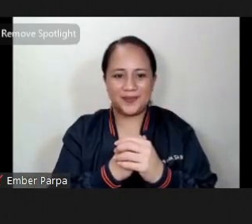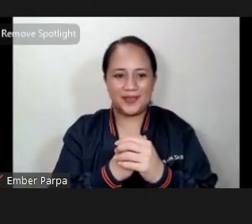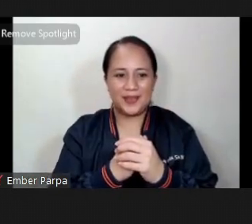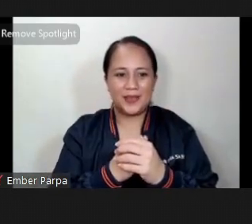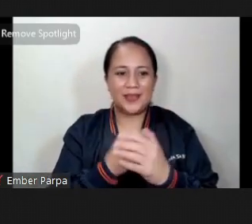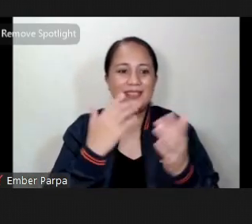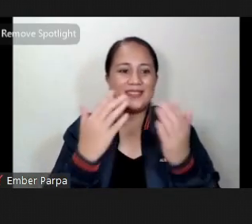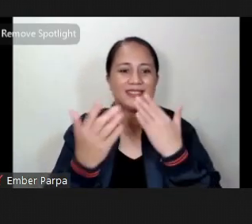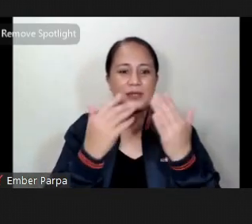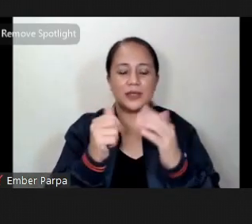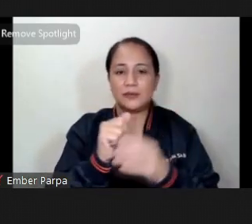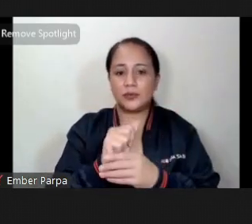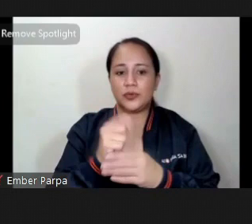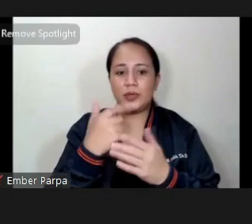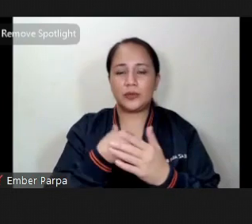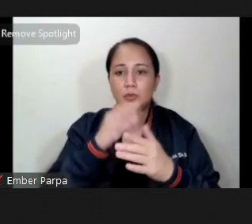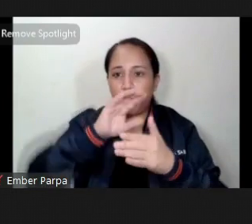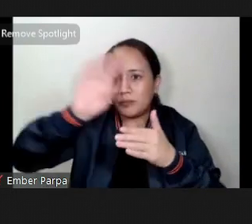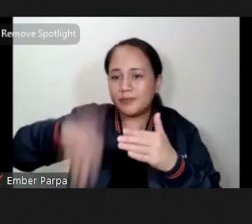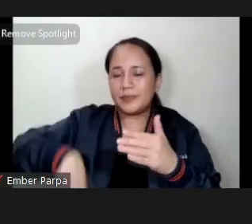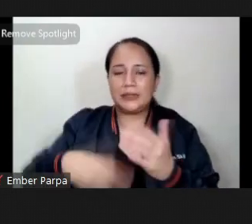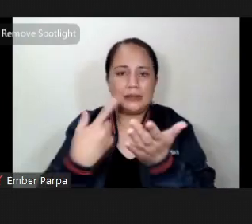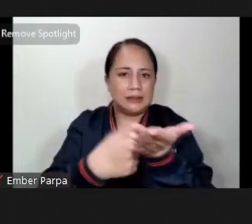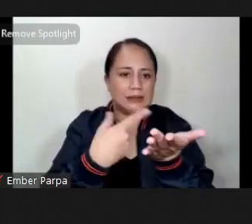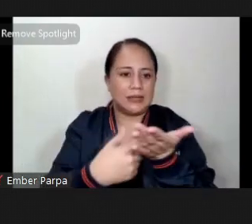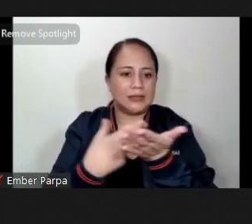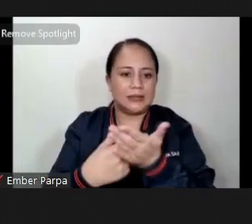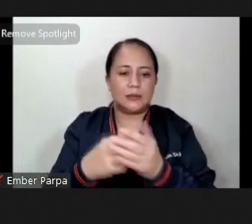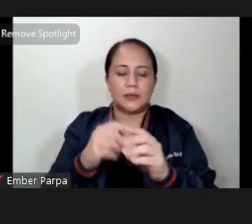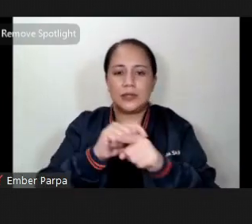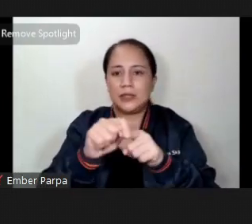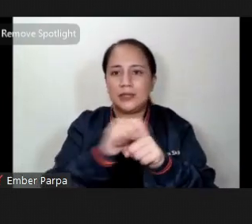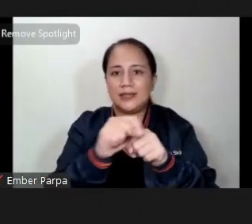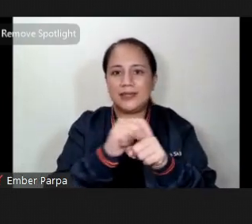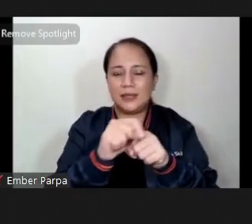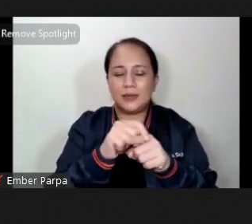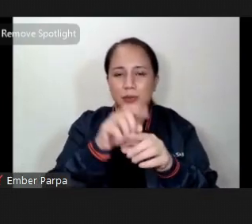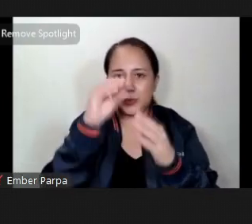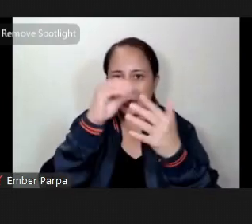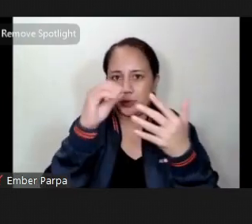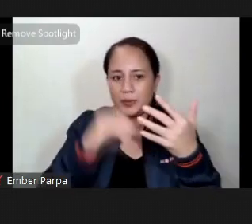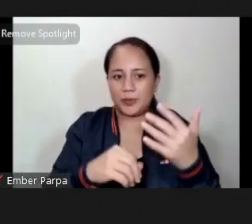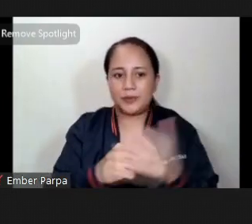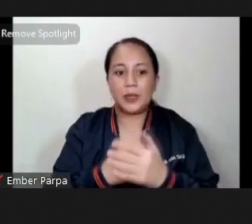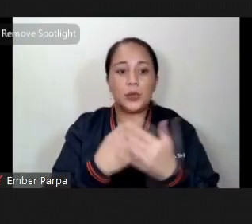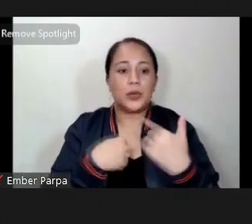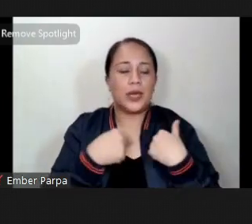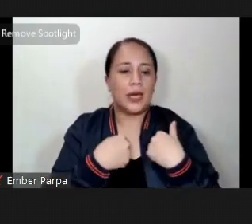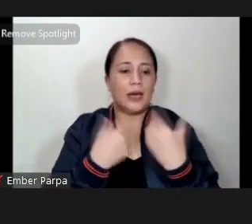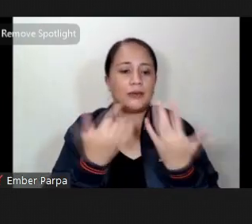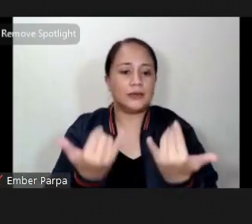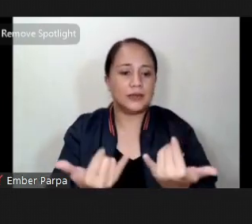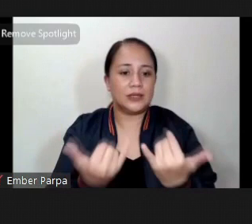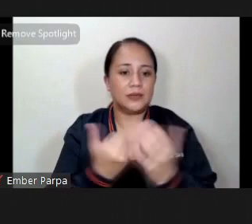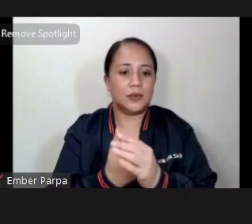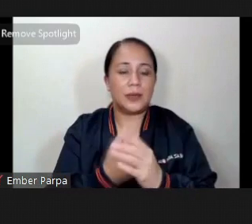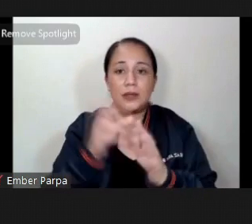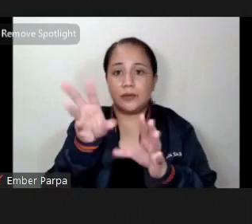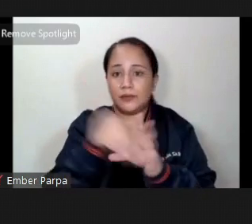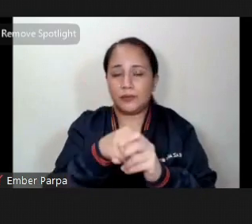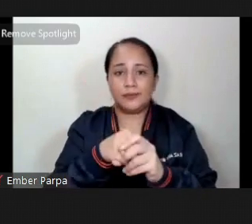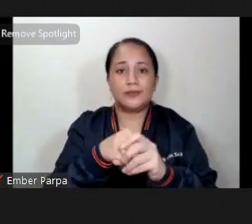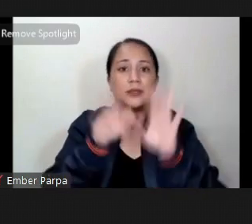you, Ajal, for that comprehensive discussion of capacity building component. We have learned that involvement